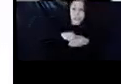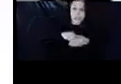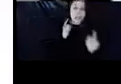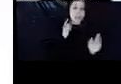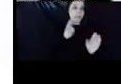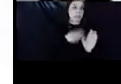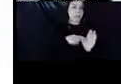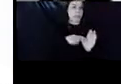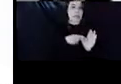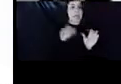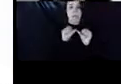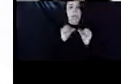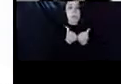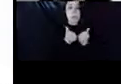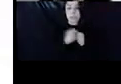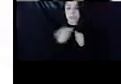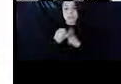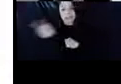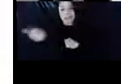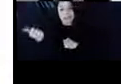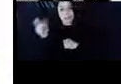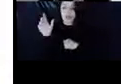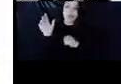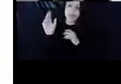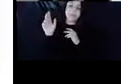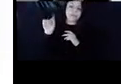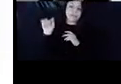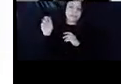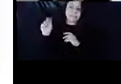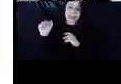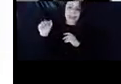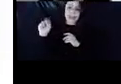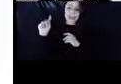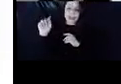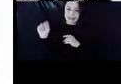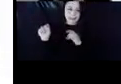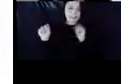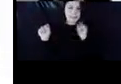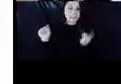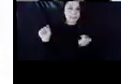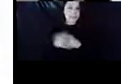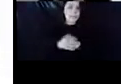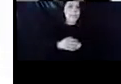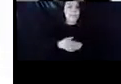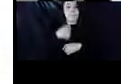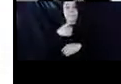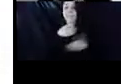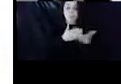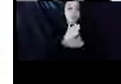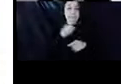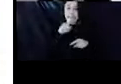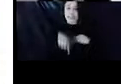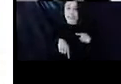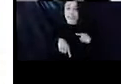Um, an example is organizing in the building's common areas and private units. This right cannot be infringed upon